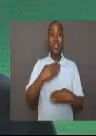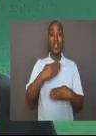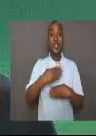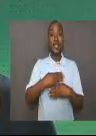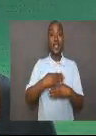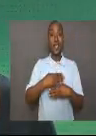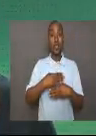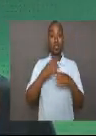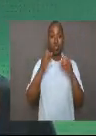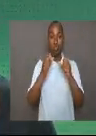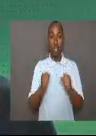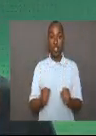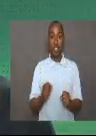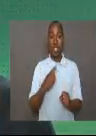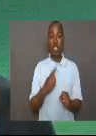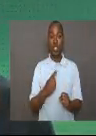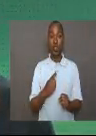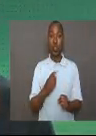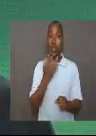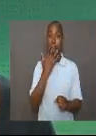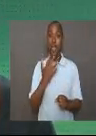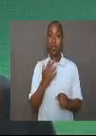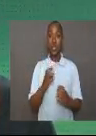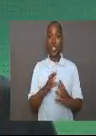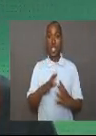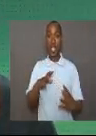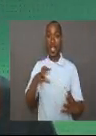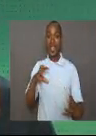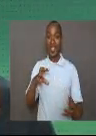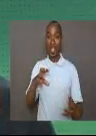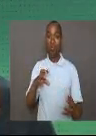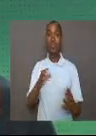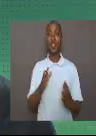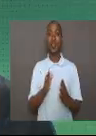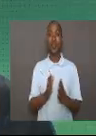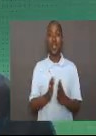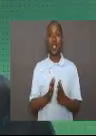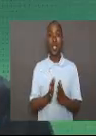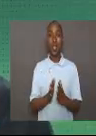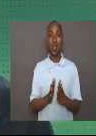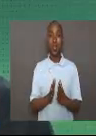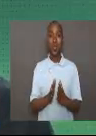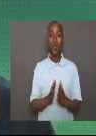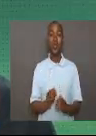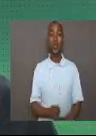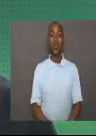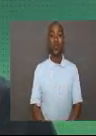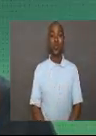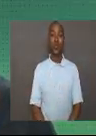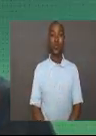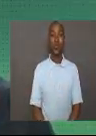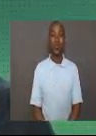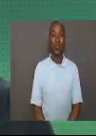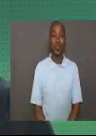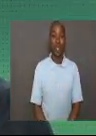they can stretch as blood is forced through them, and then they can recoil